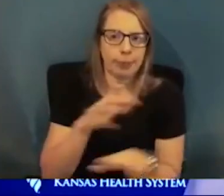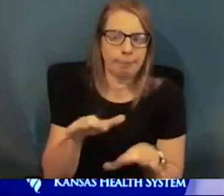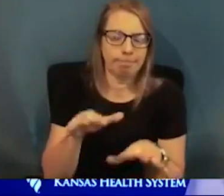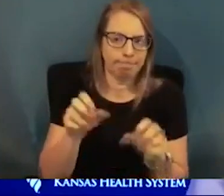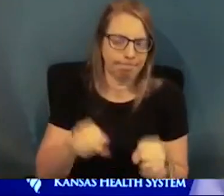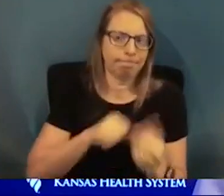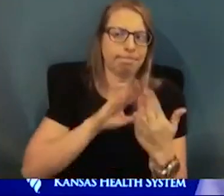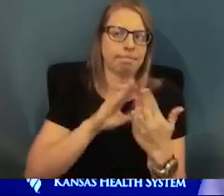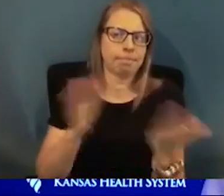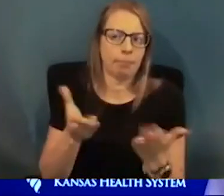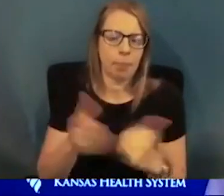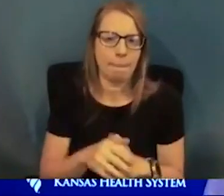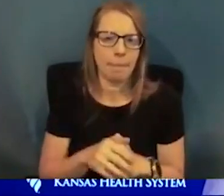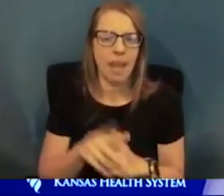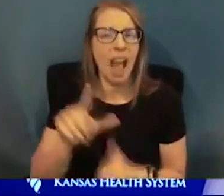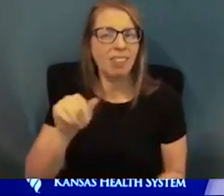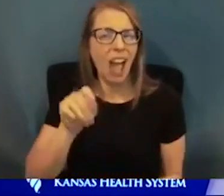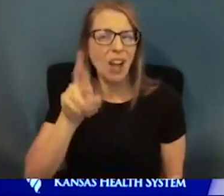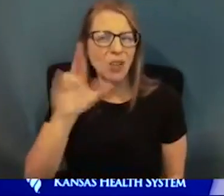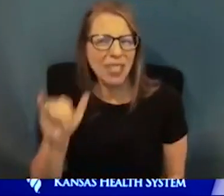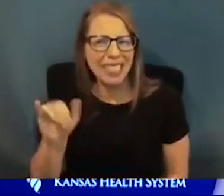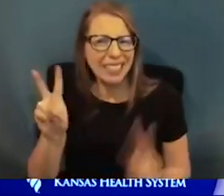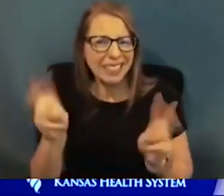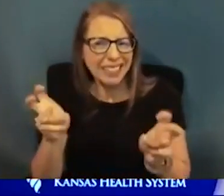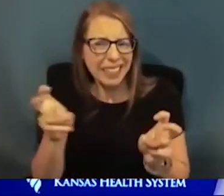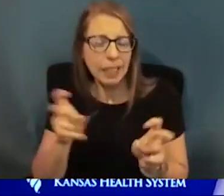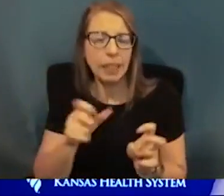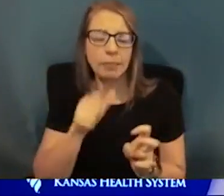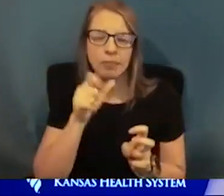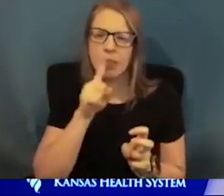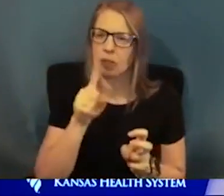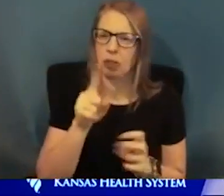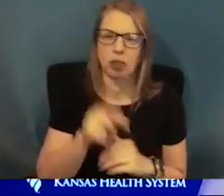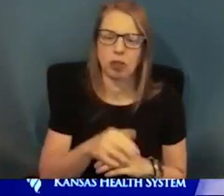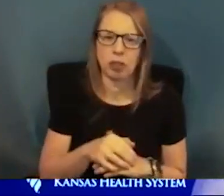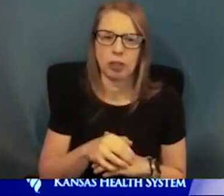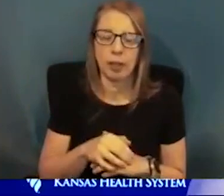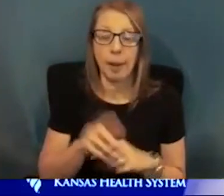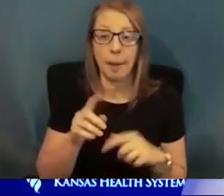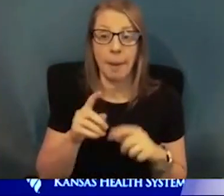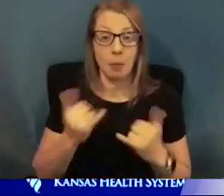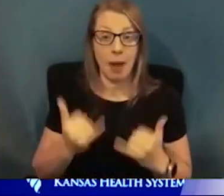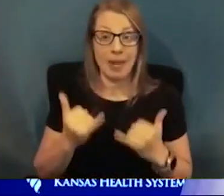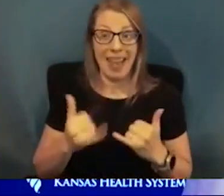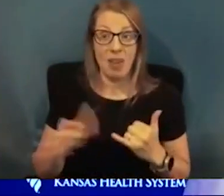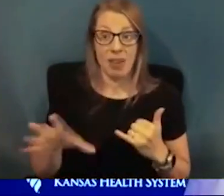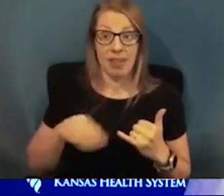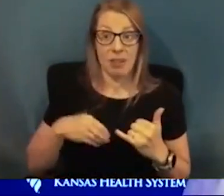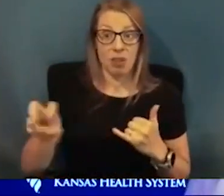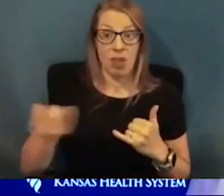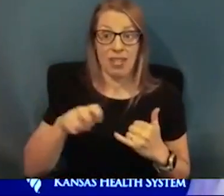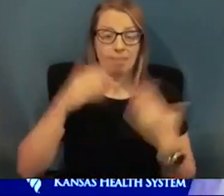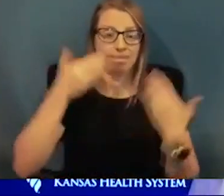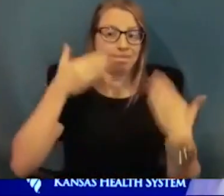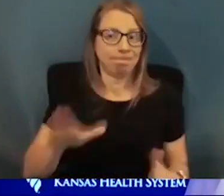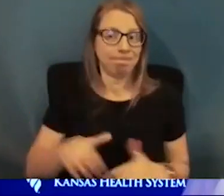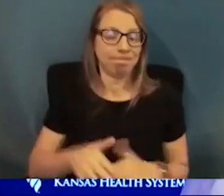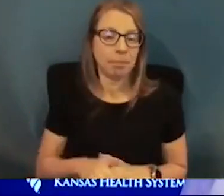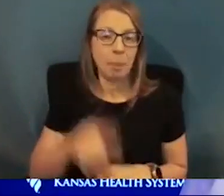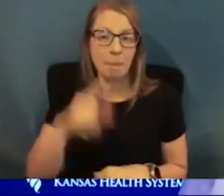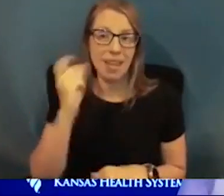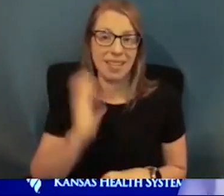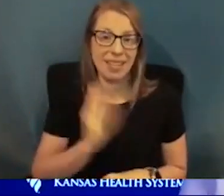not sure where our stance is right now on taking transfers, just because our health system, our hospital is so